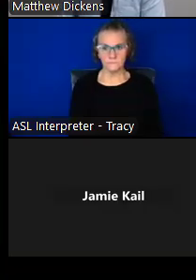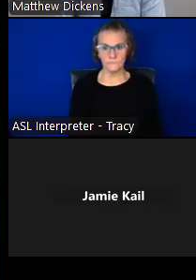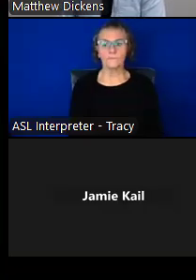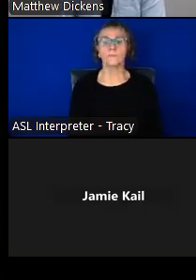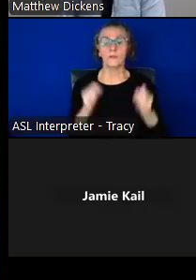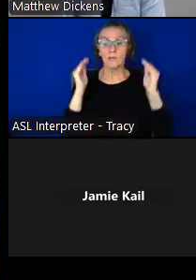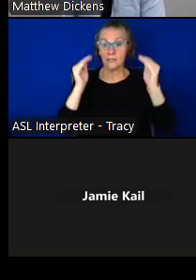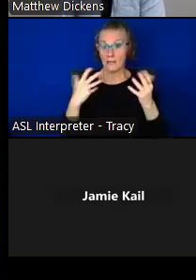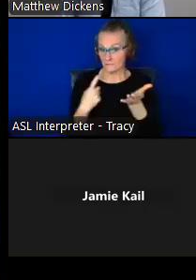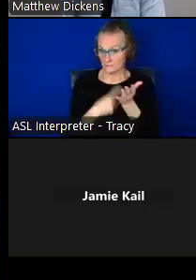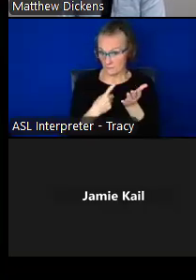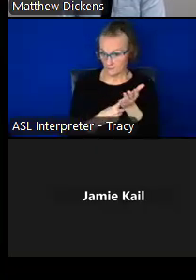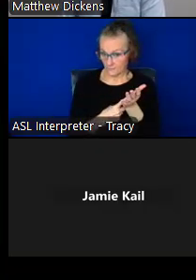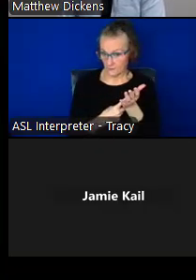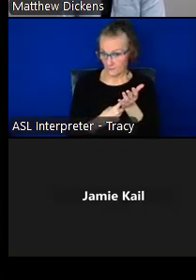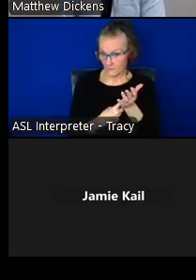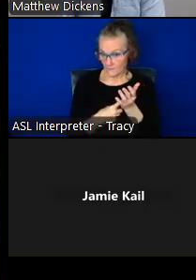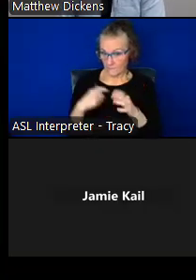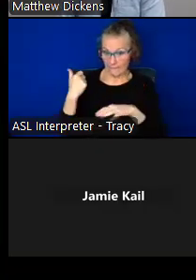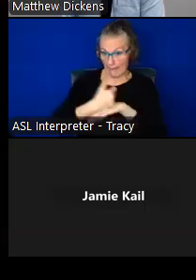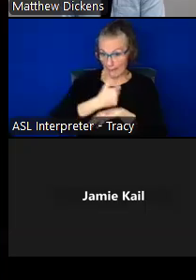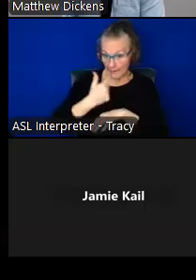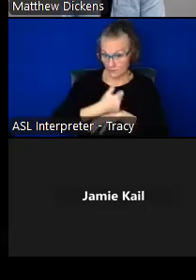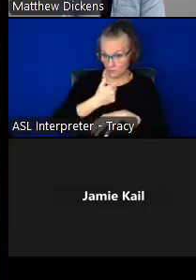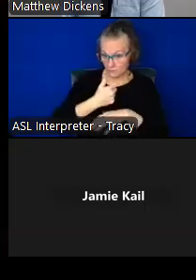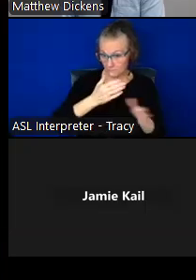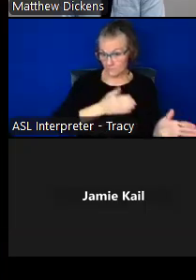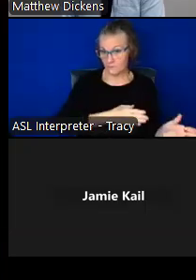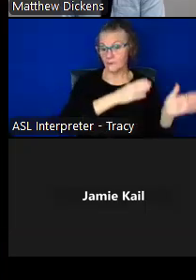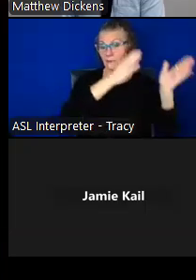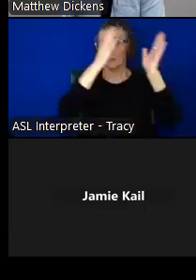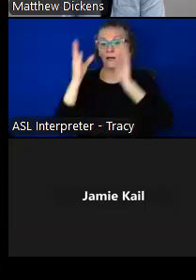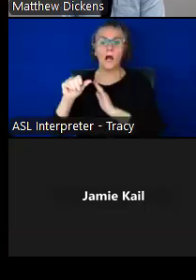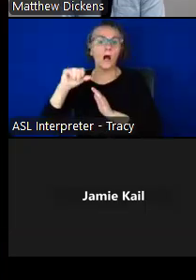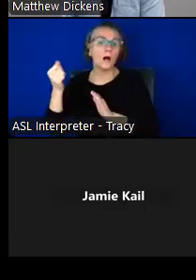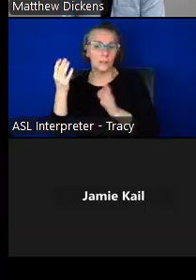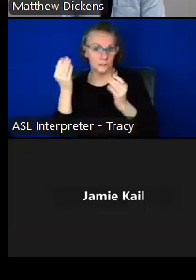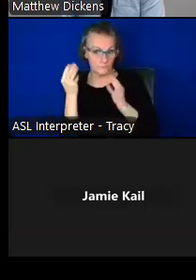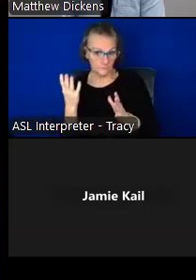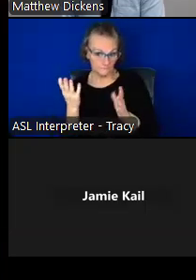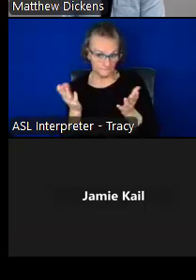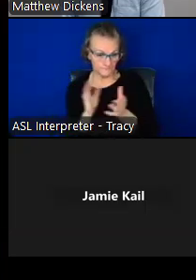So now that we've talked about our allegation types, let's move into some other information.